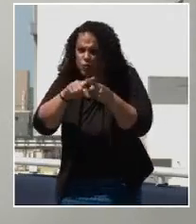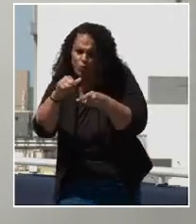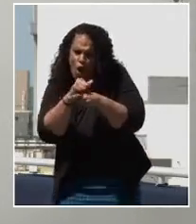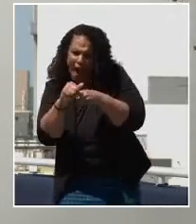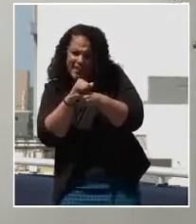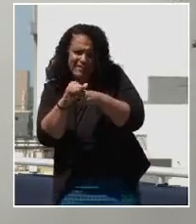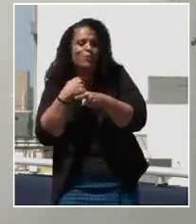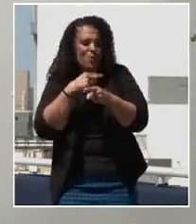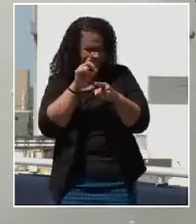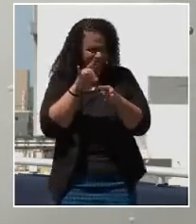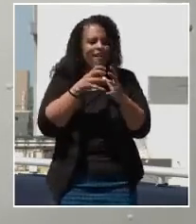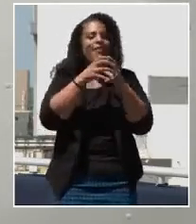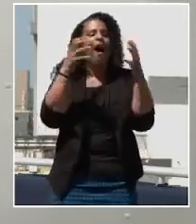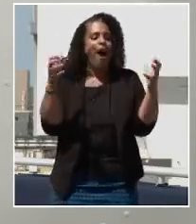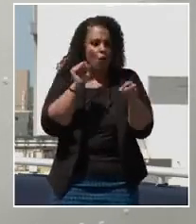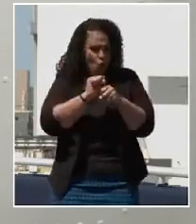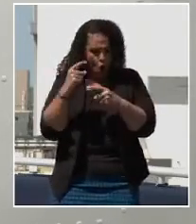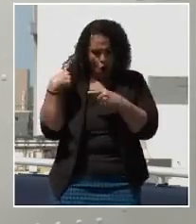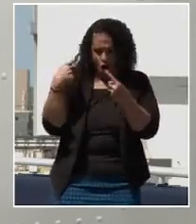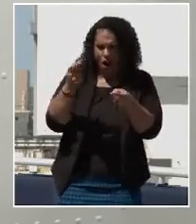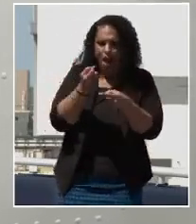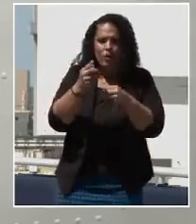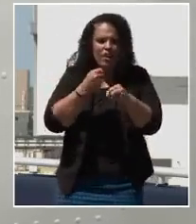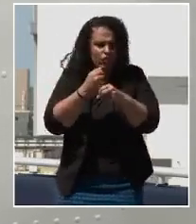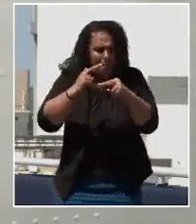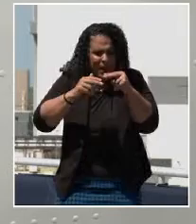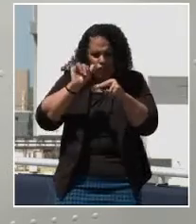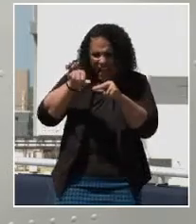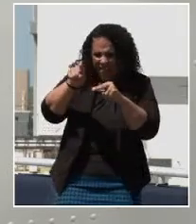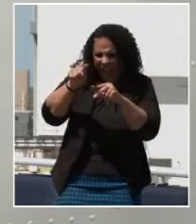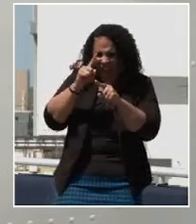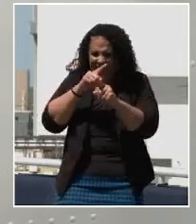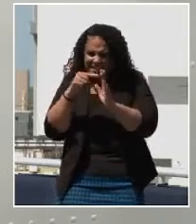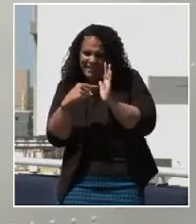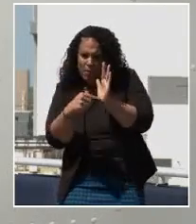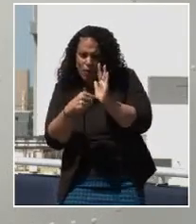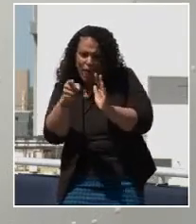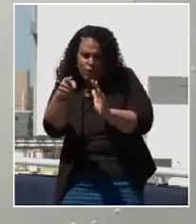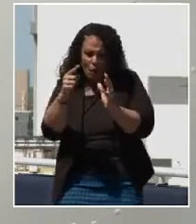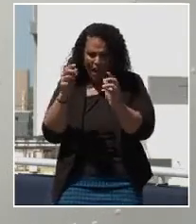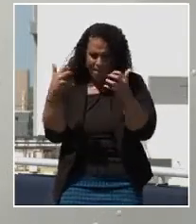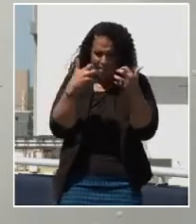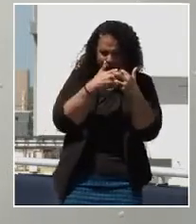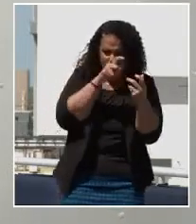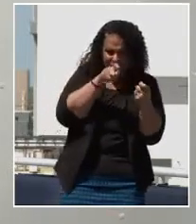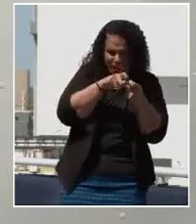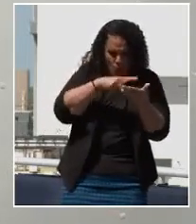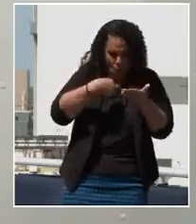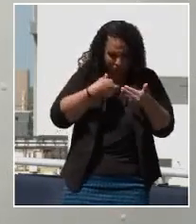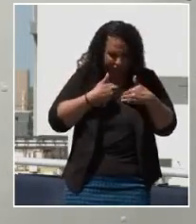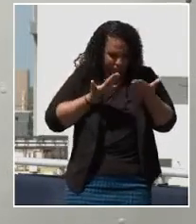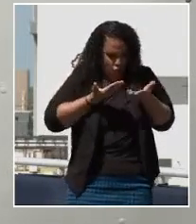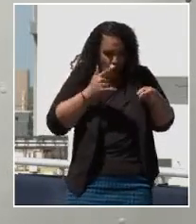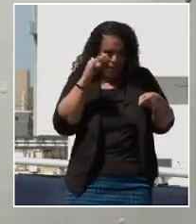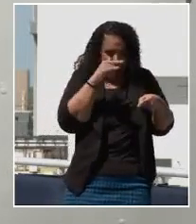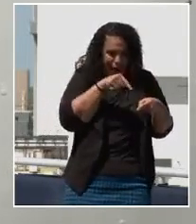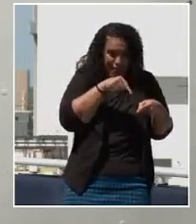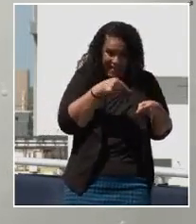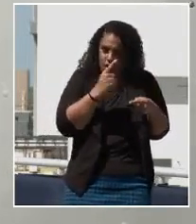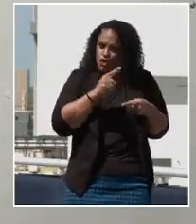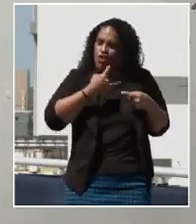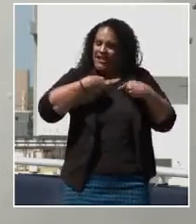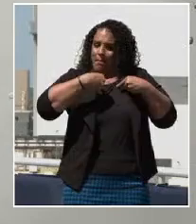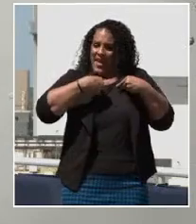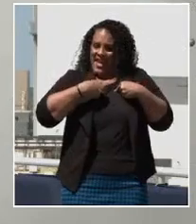done a lot of work over the last couple years in building up that simulator to match it exactly what we have in this cockpit you know it's just me in this